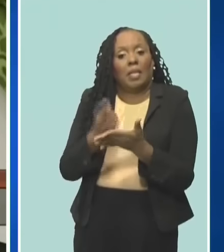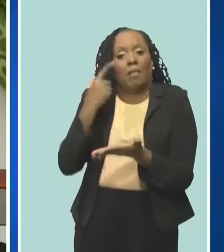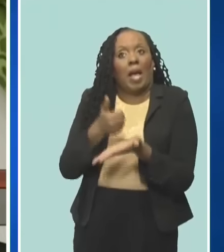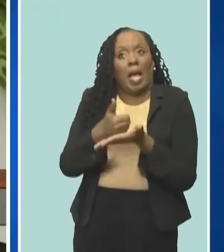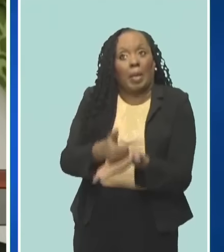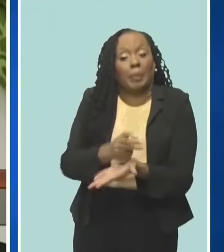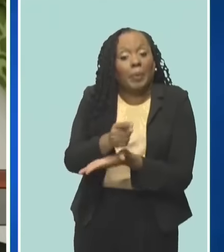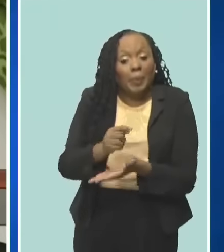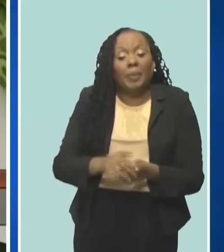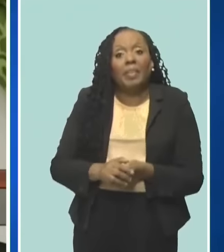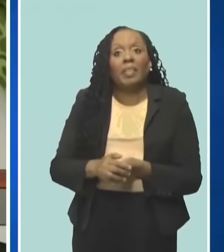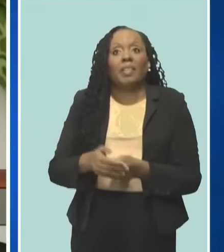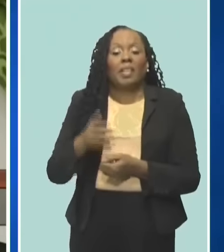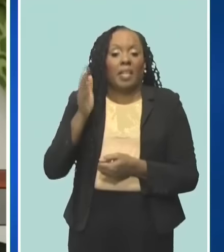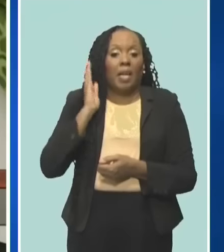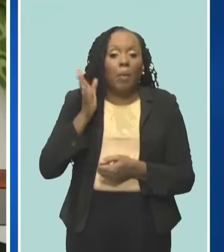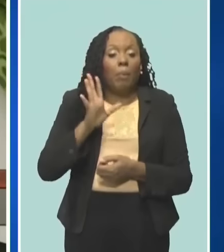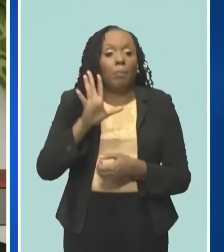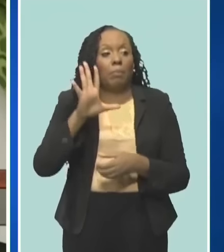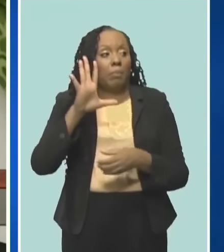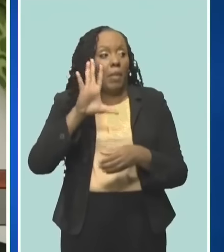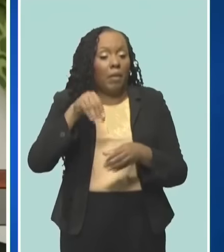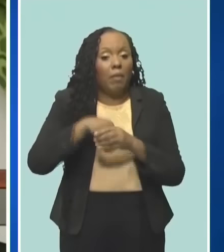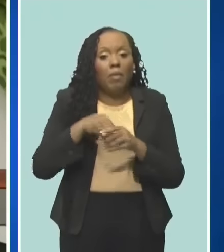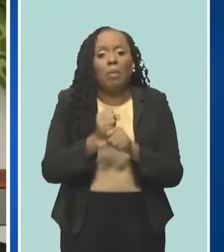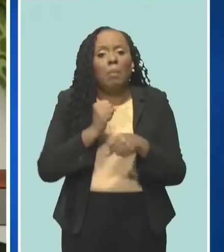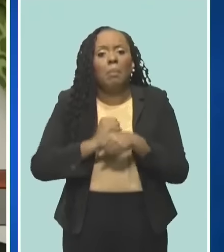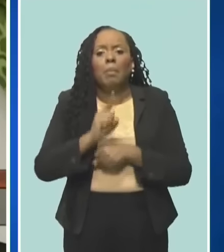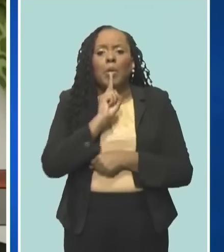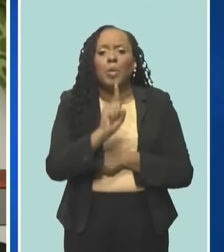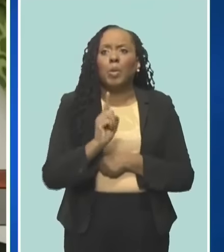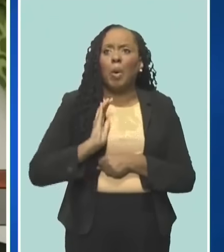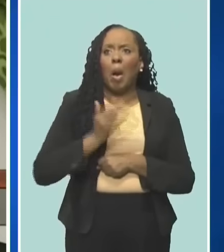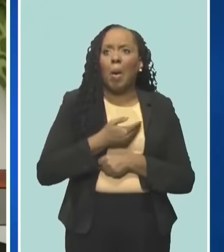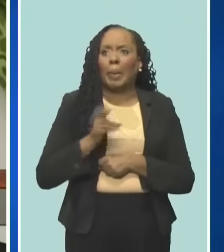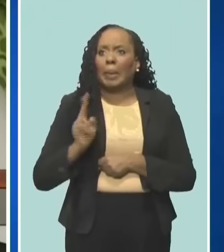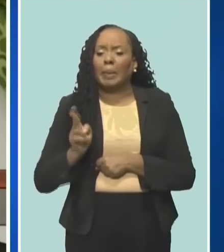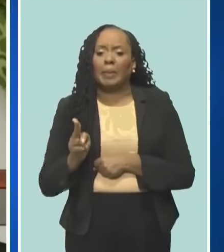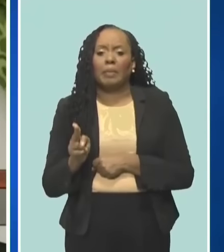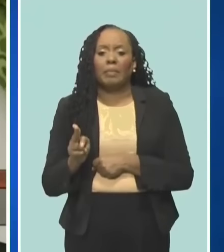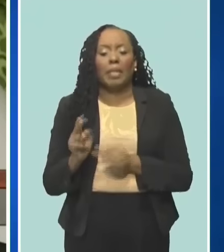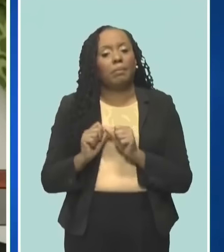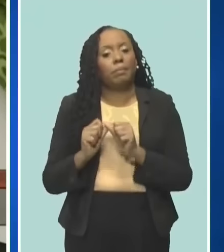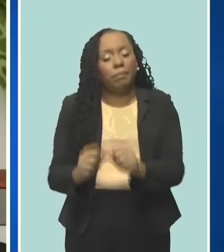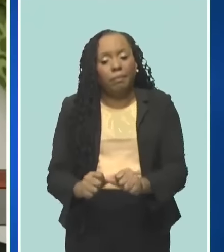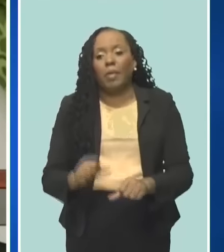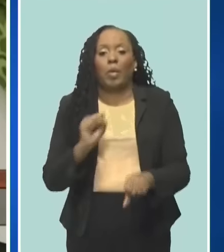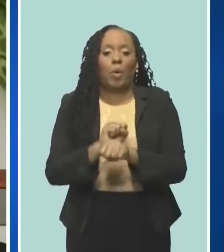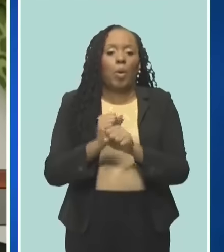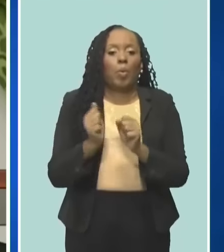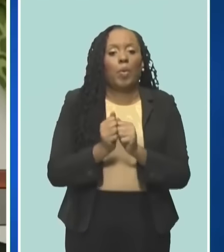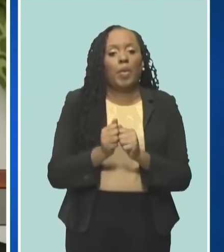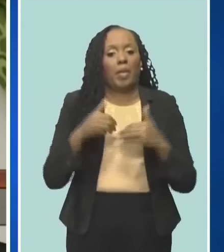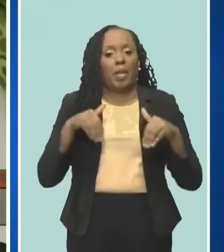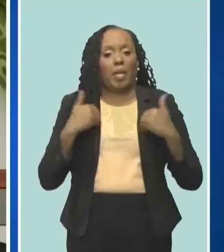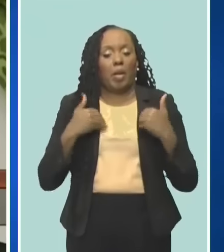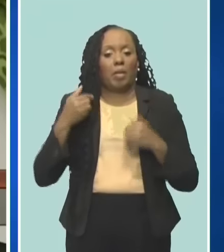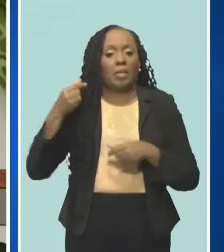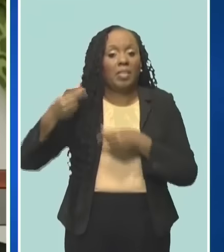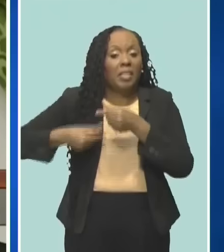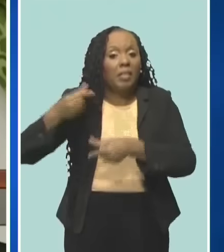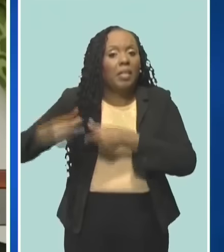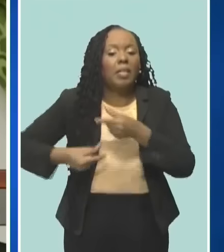especially if it is going to involve keeping our history alive or working with the younger generation, then those are things that we all